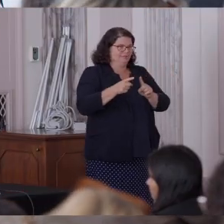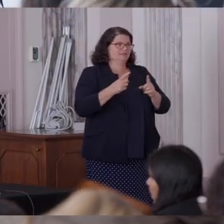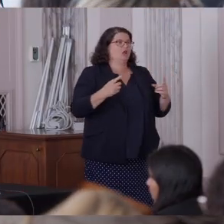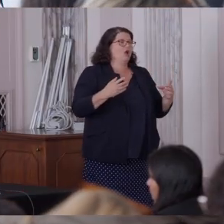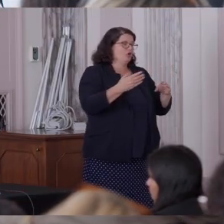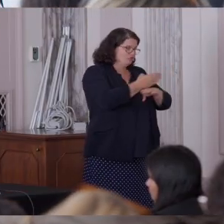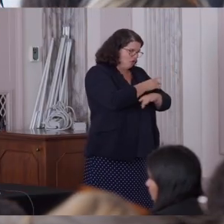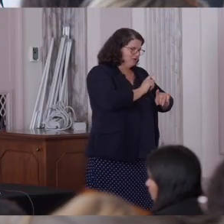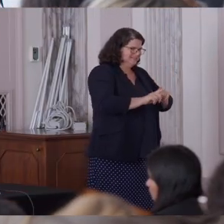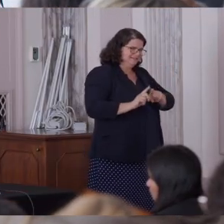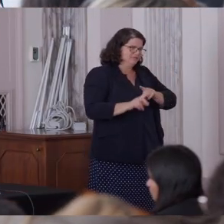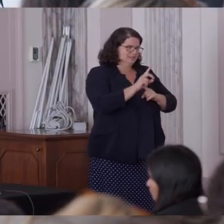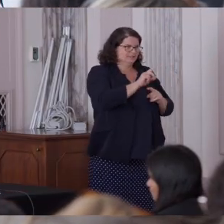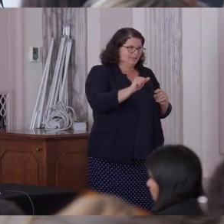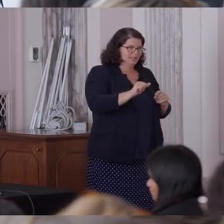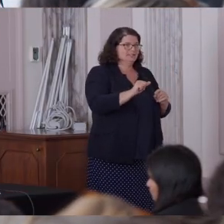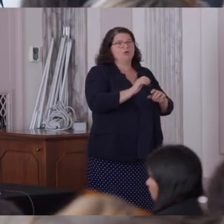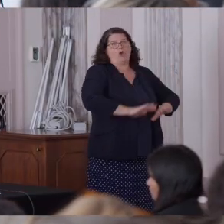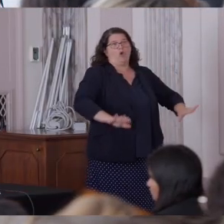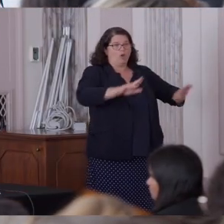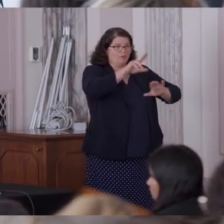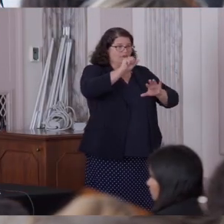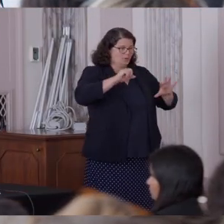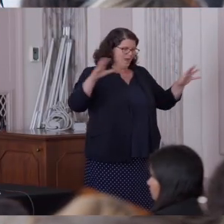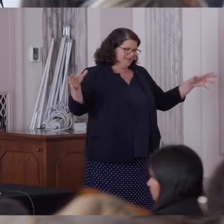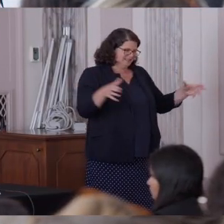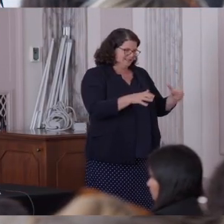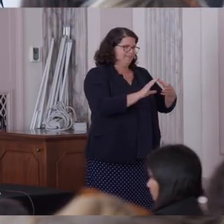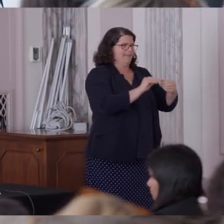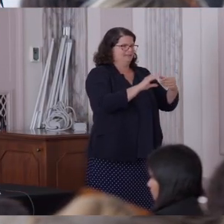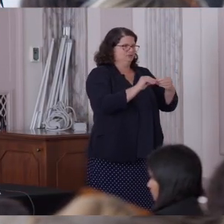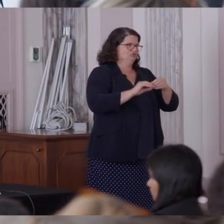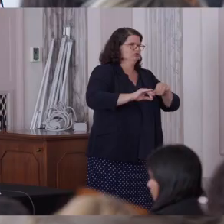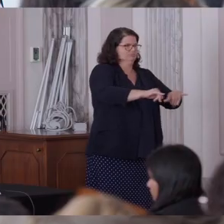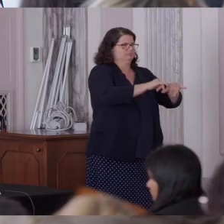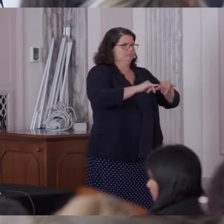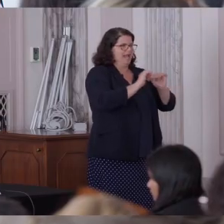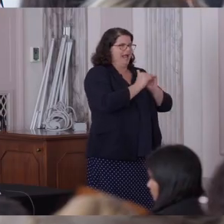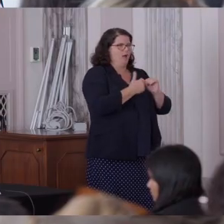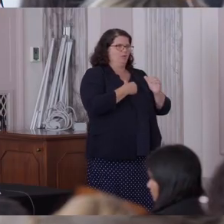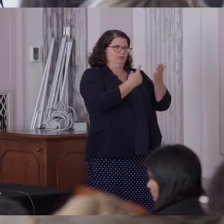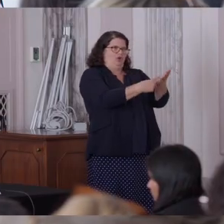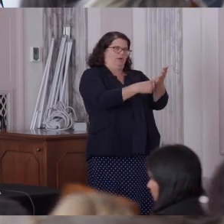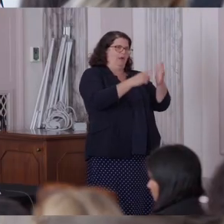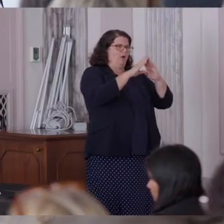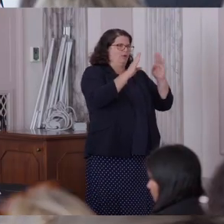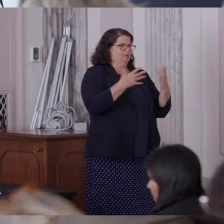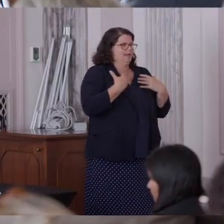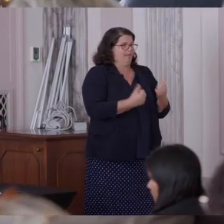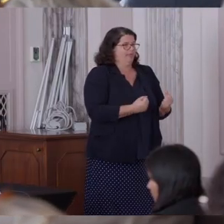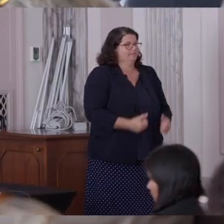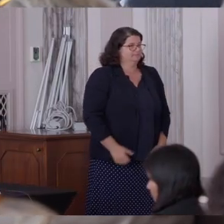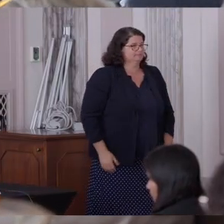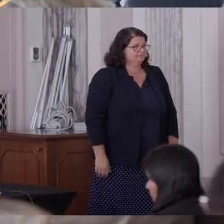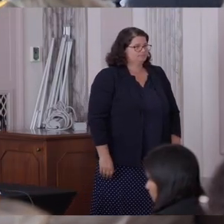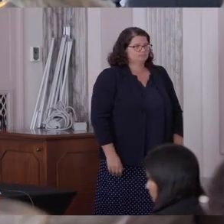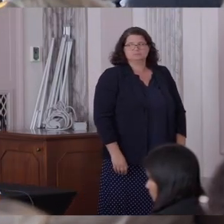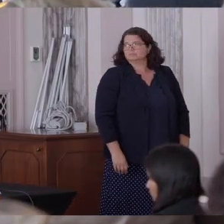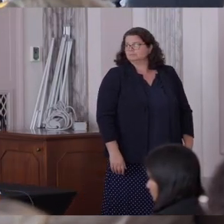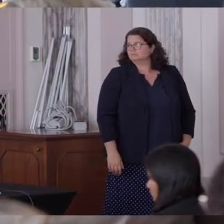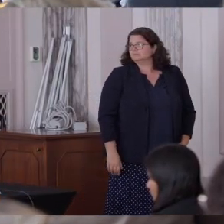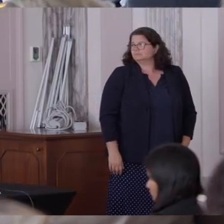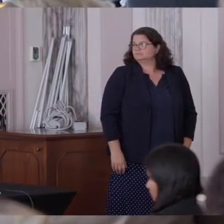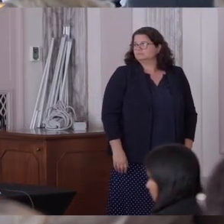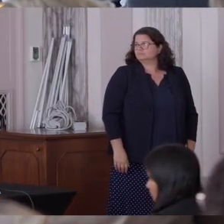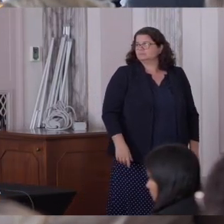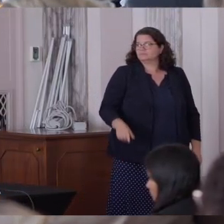disability, cross-country, bringing that message together on how housing and health need to work together. I think that the new kids on the